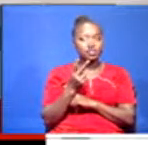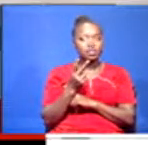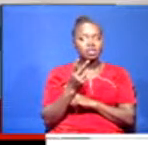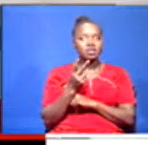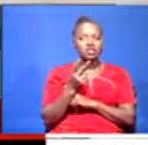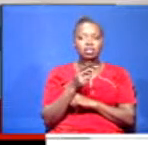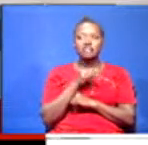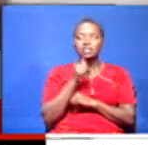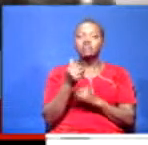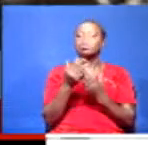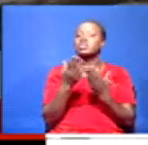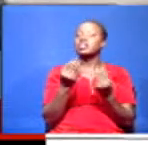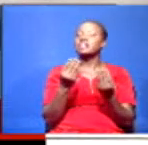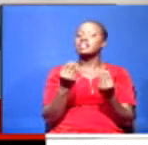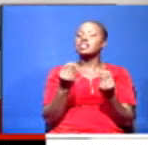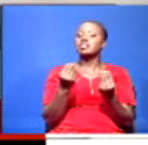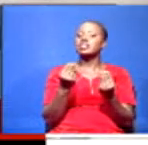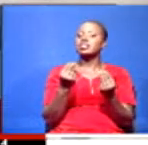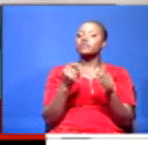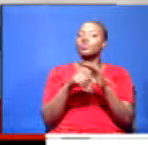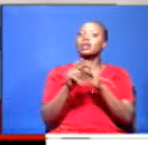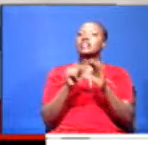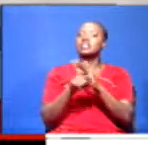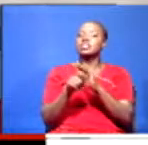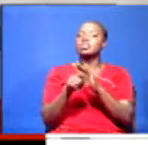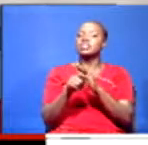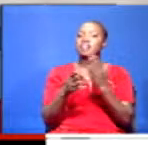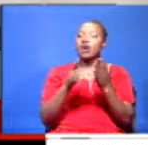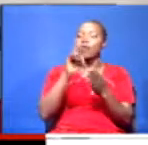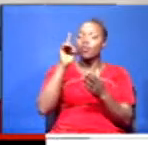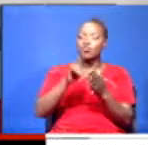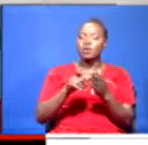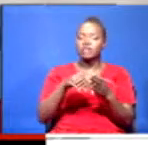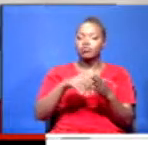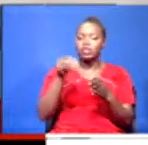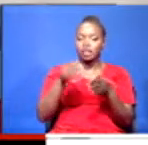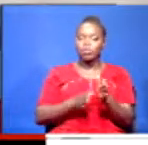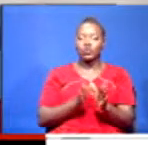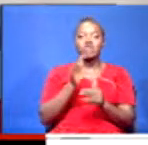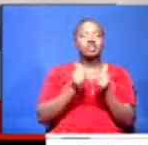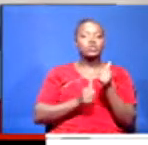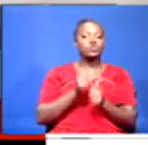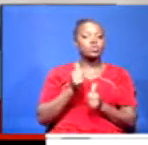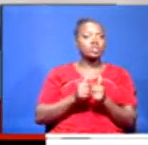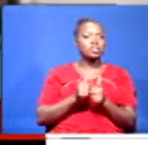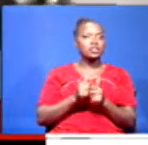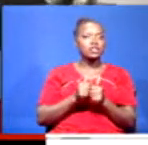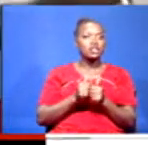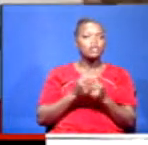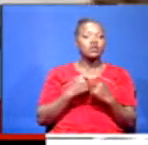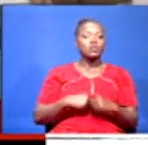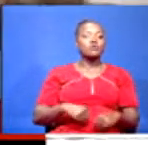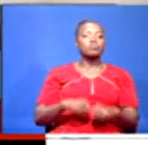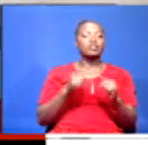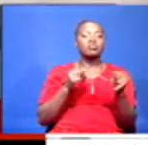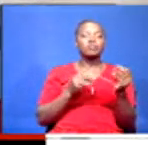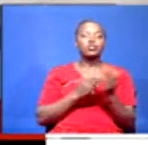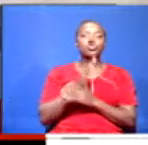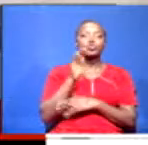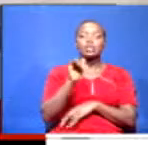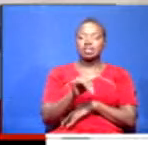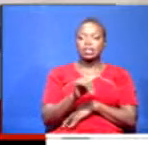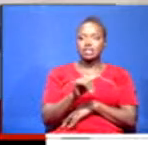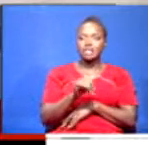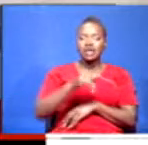of an easy venture. And that's why we really must also find a way in which we can actually be able to ensure that the